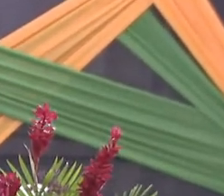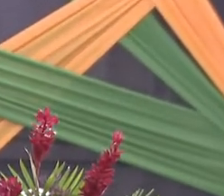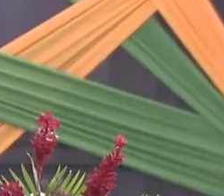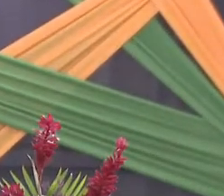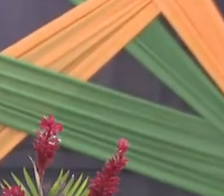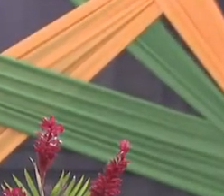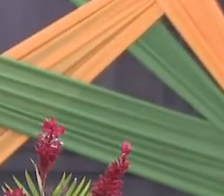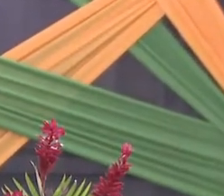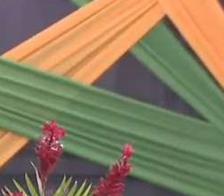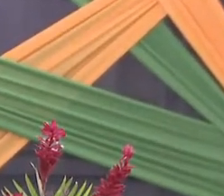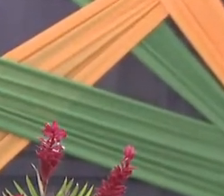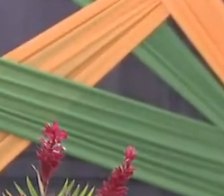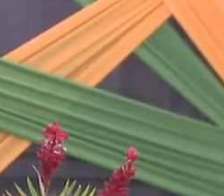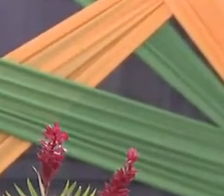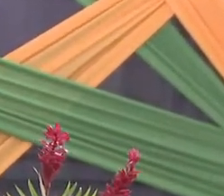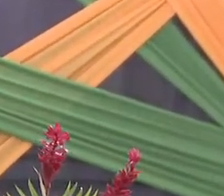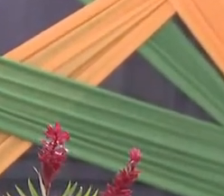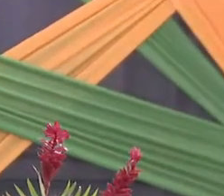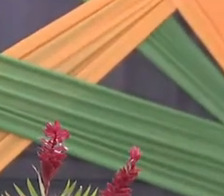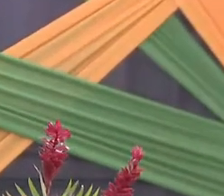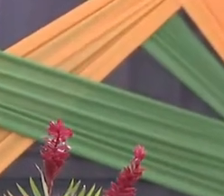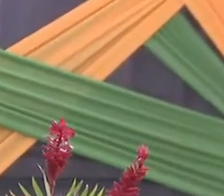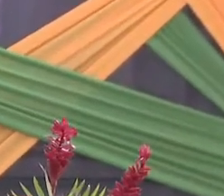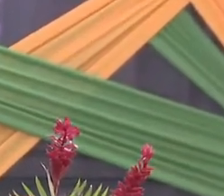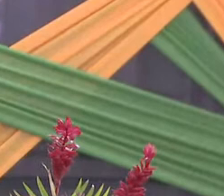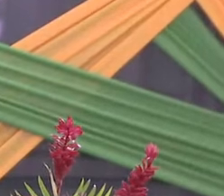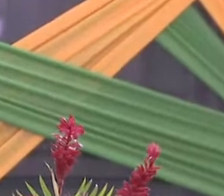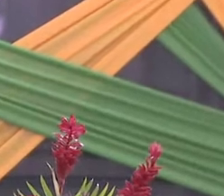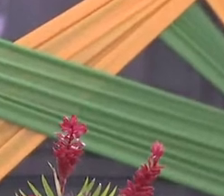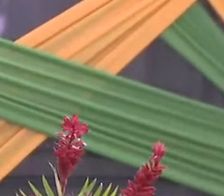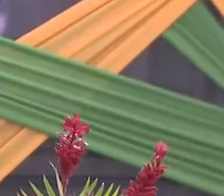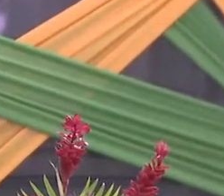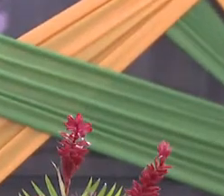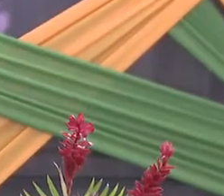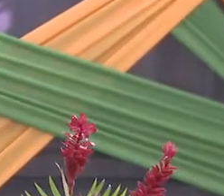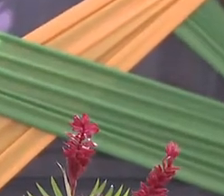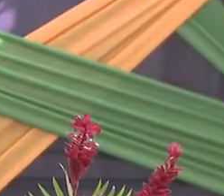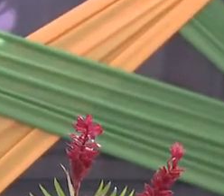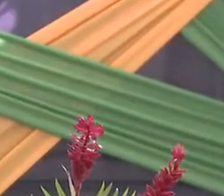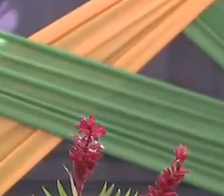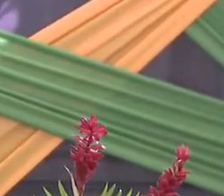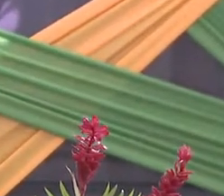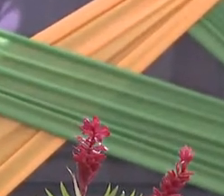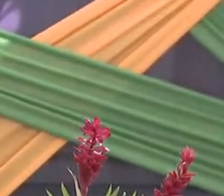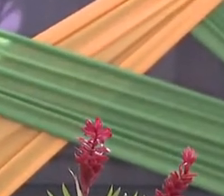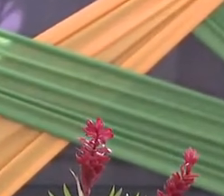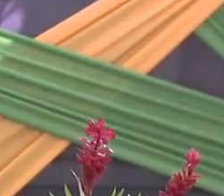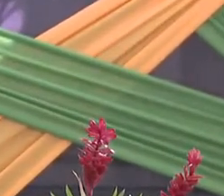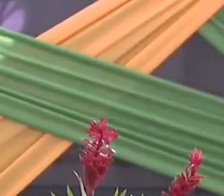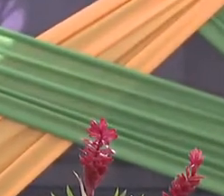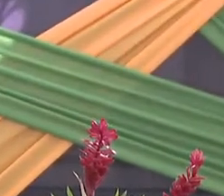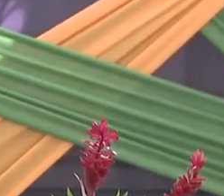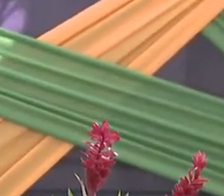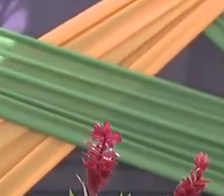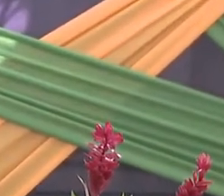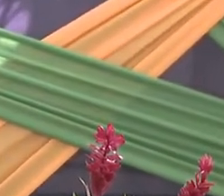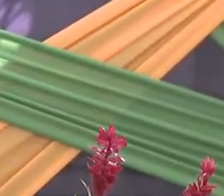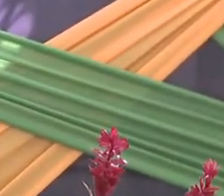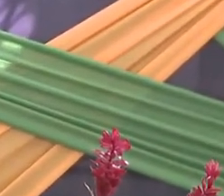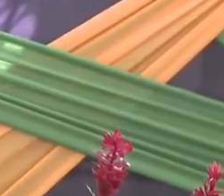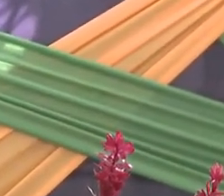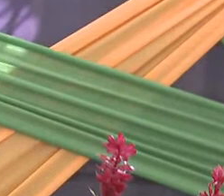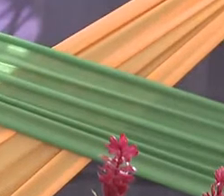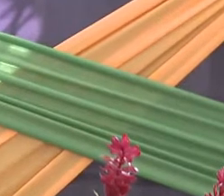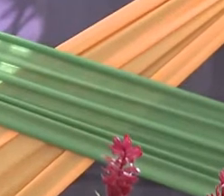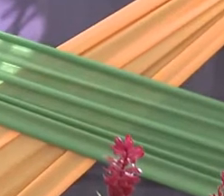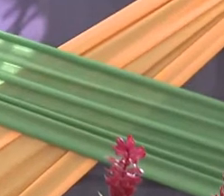Everything in this service is lining up so beautifully. Having listened to